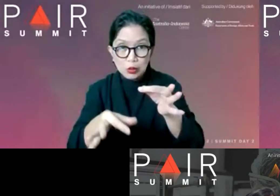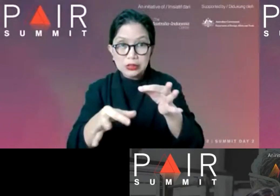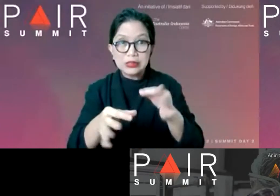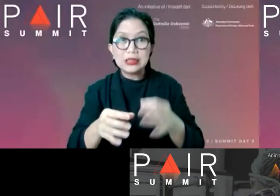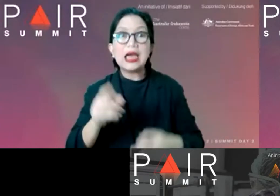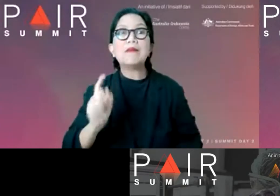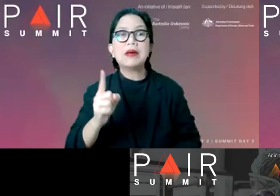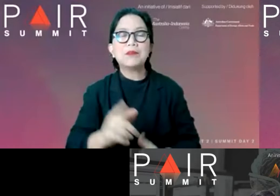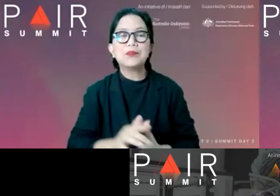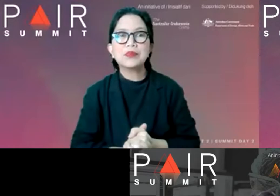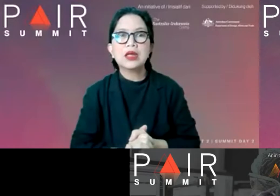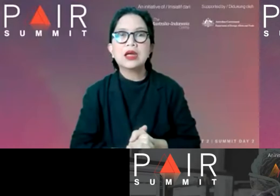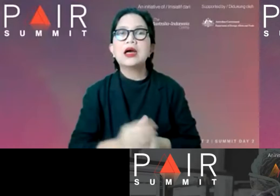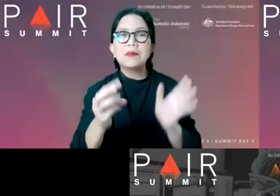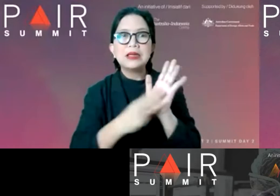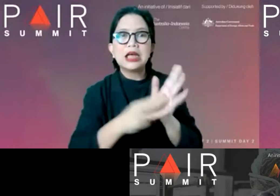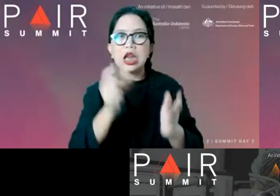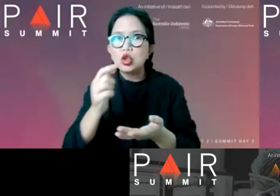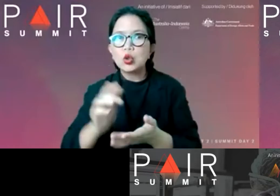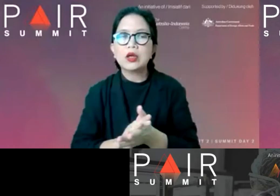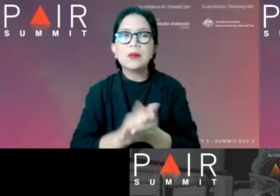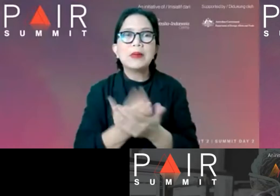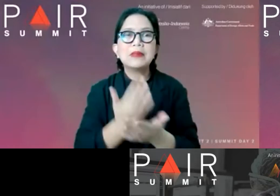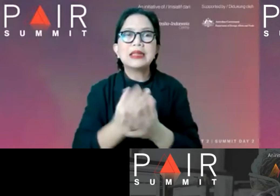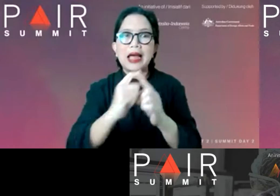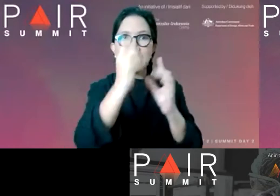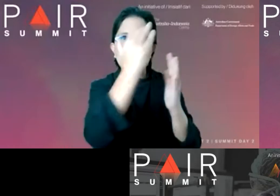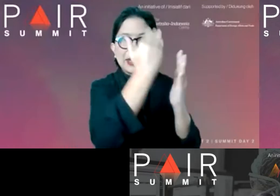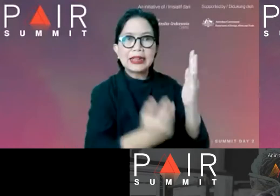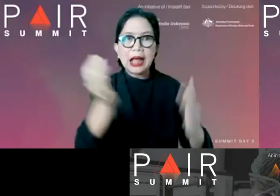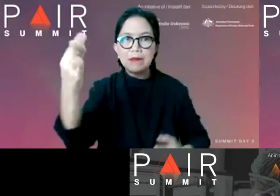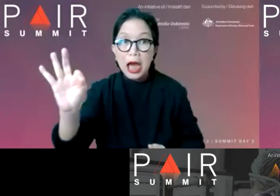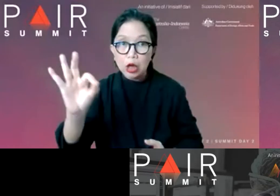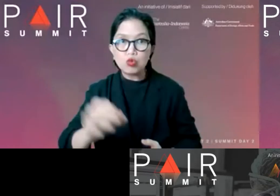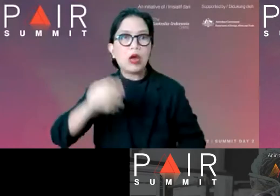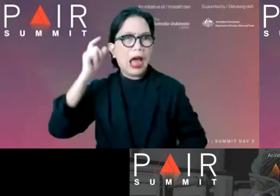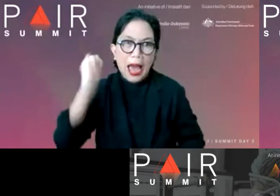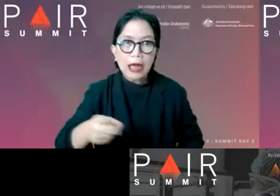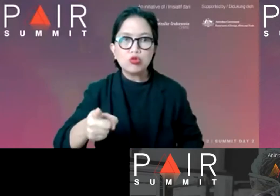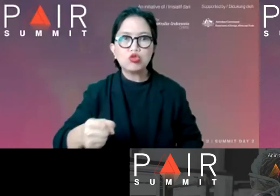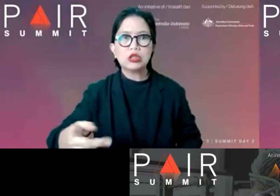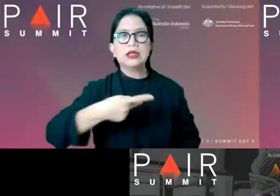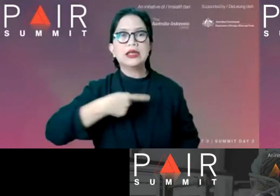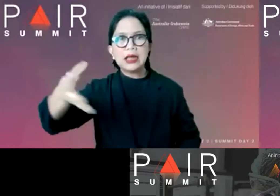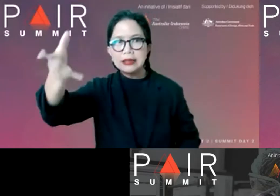high. And yes, because we realized that this is because perhaps of the